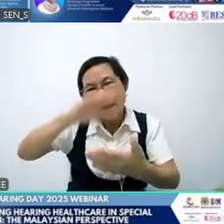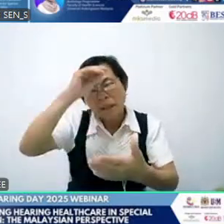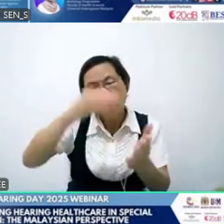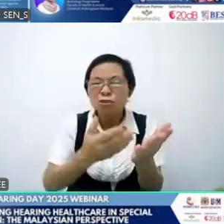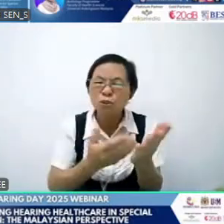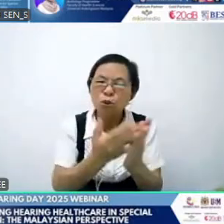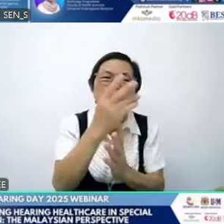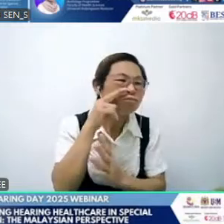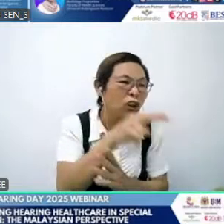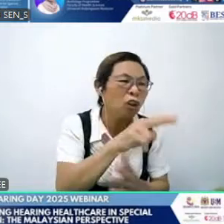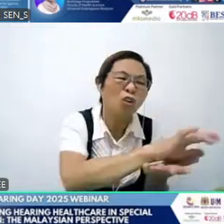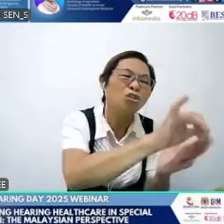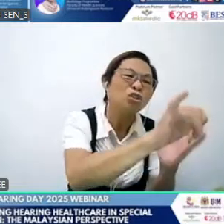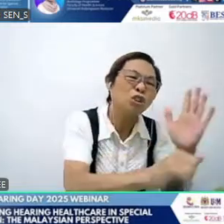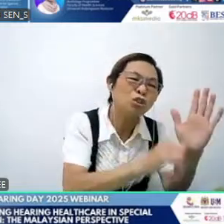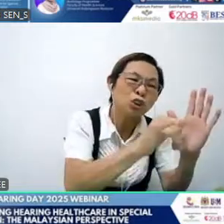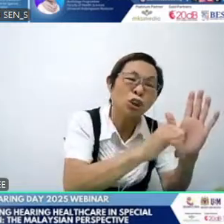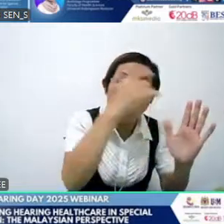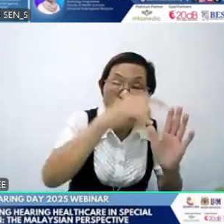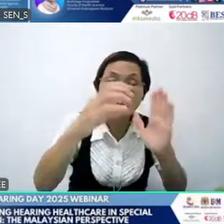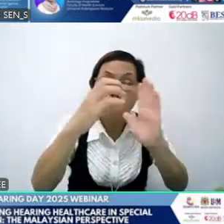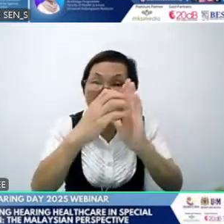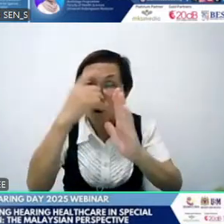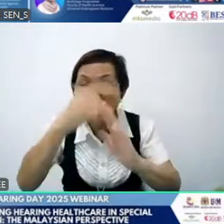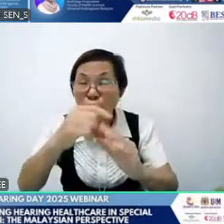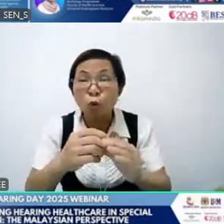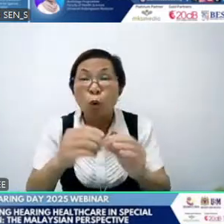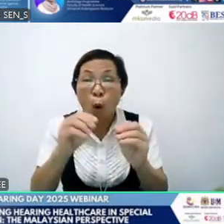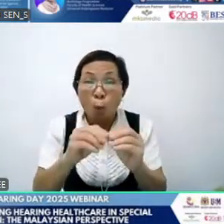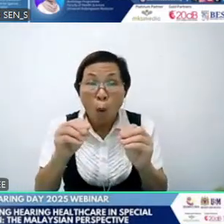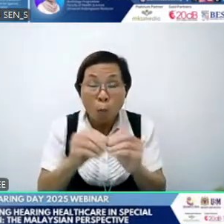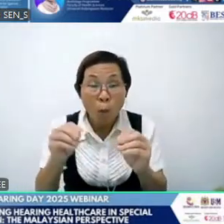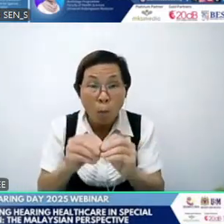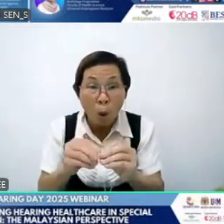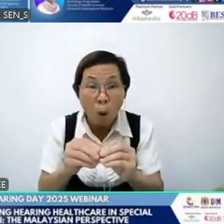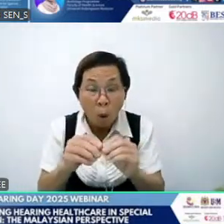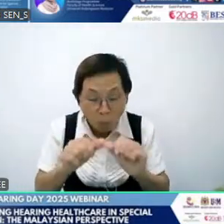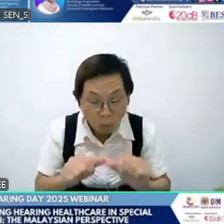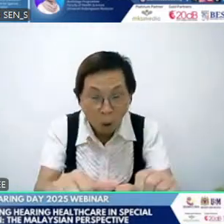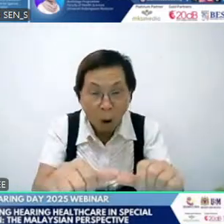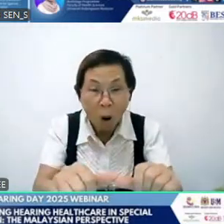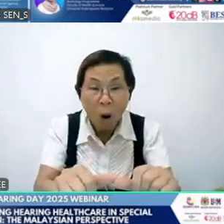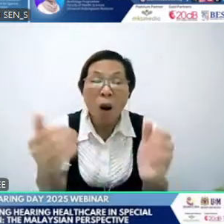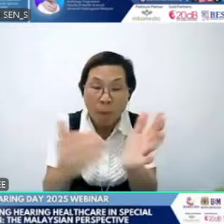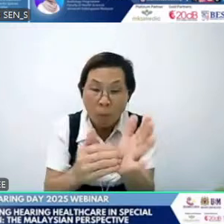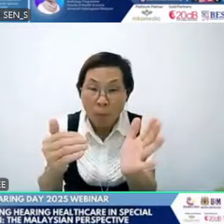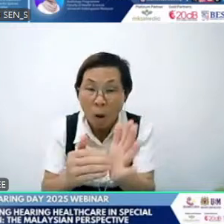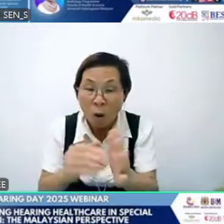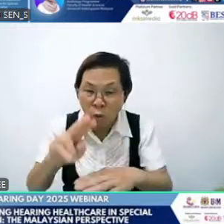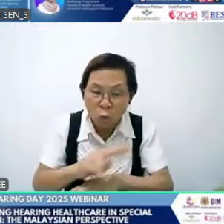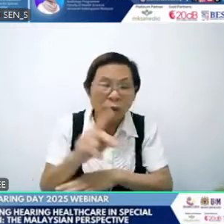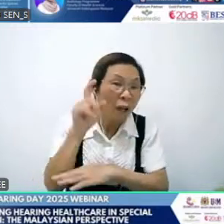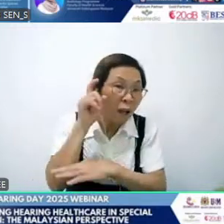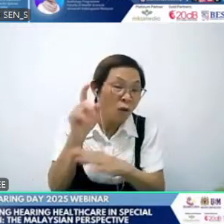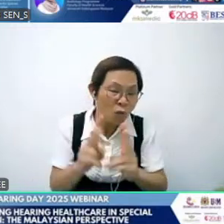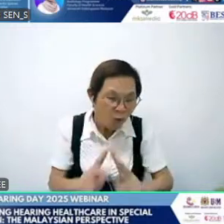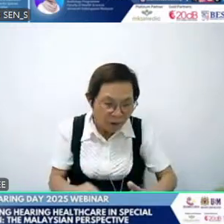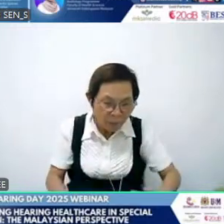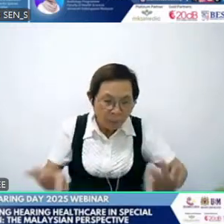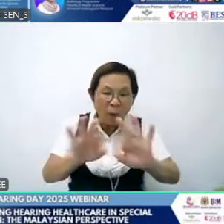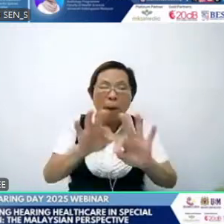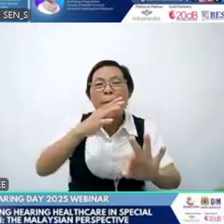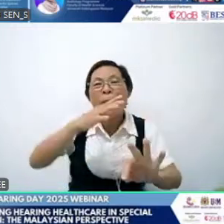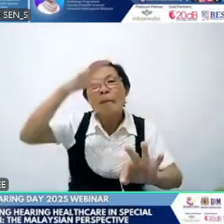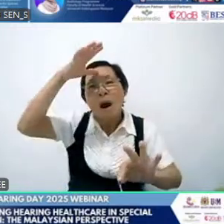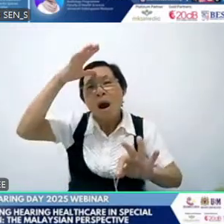The module also reinforces consistent hearing aid use is so important. So from this, parents can